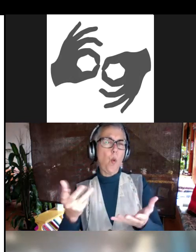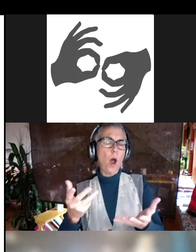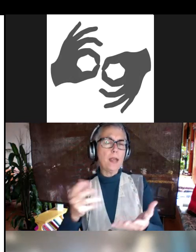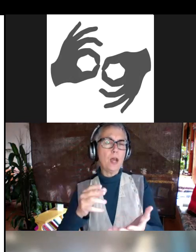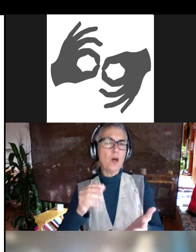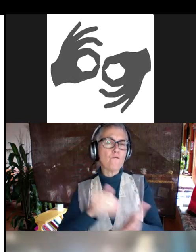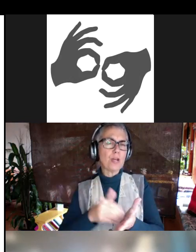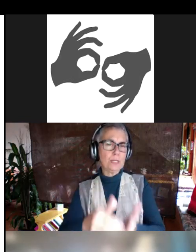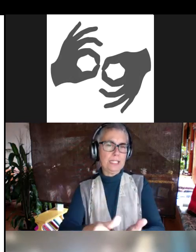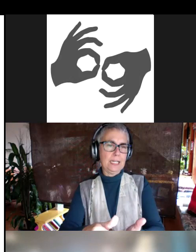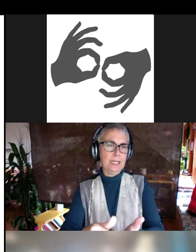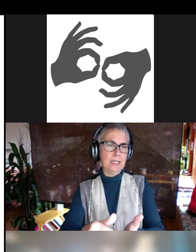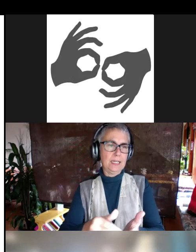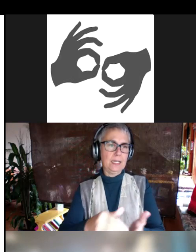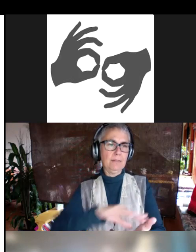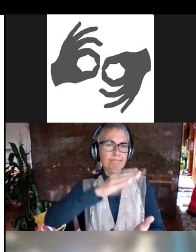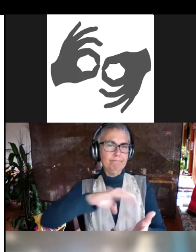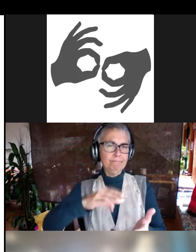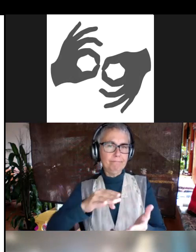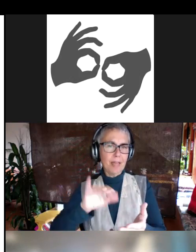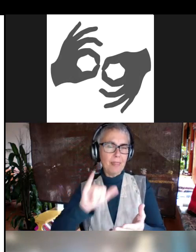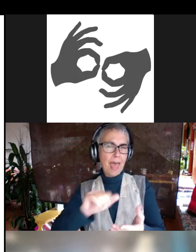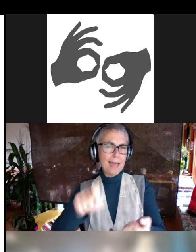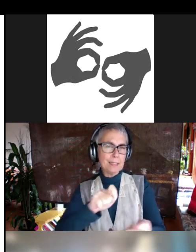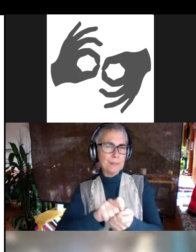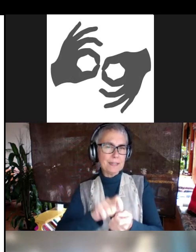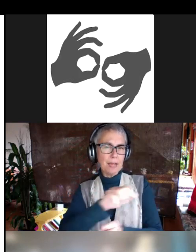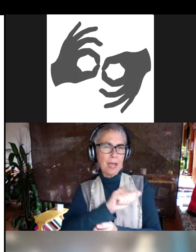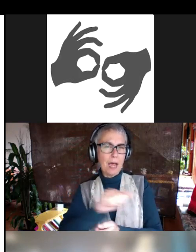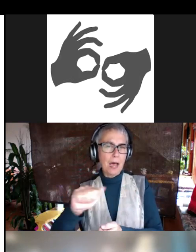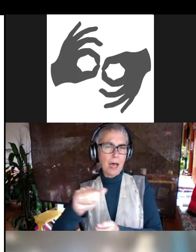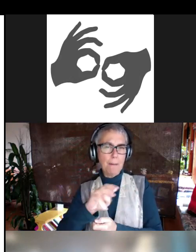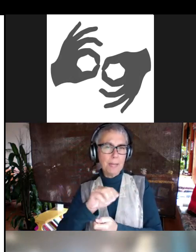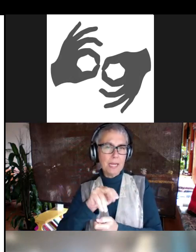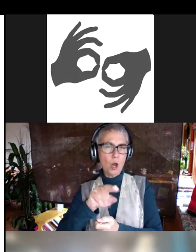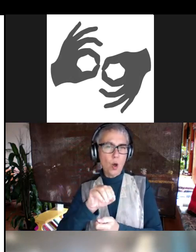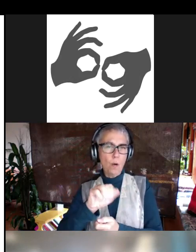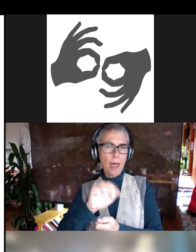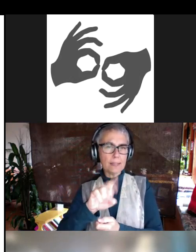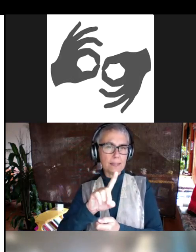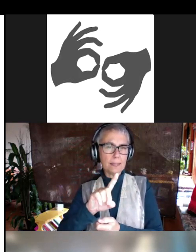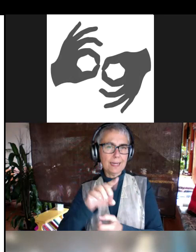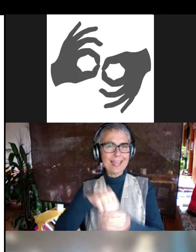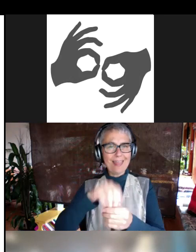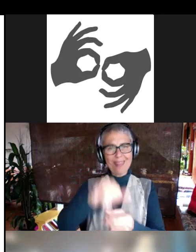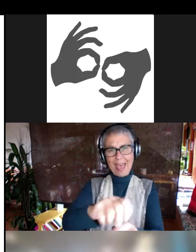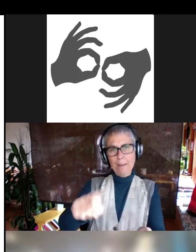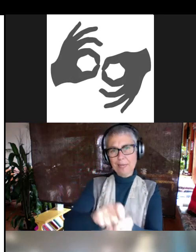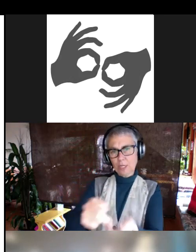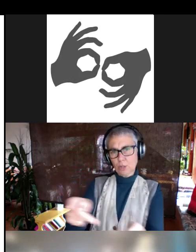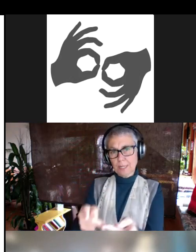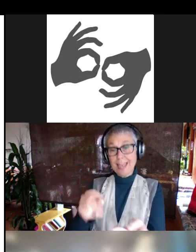what frequency do I see a certain amino acid at this aligned position? And so if I see it more frequently, then